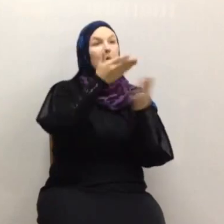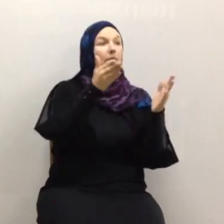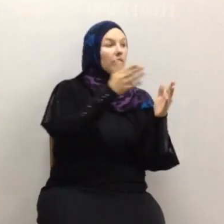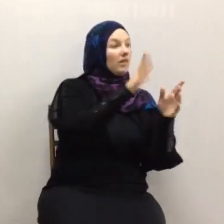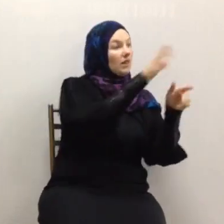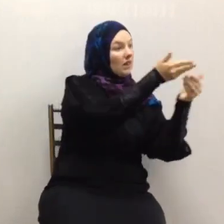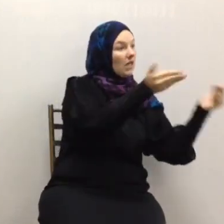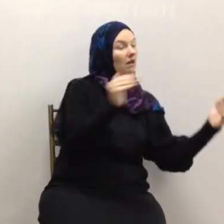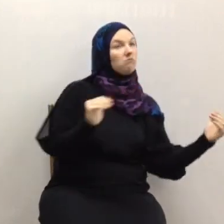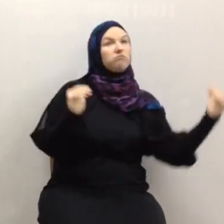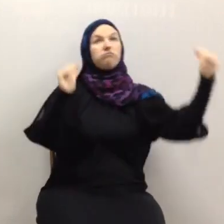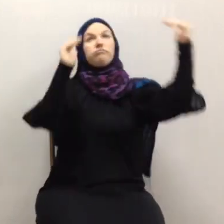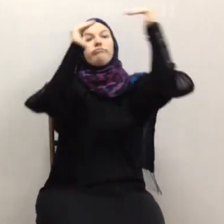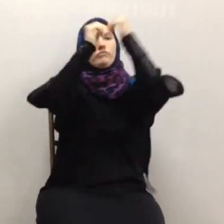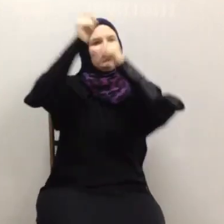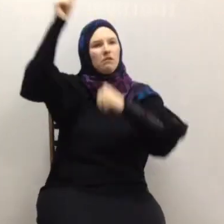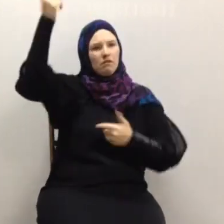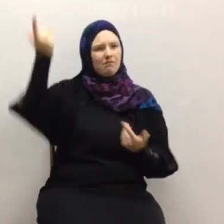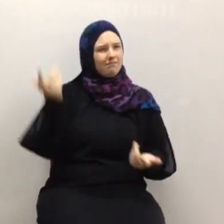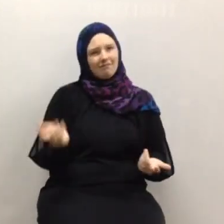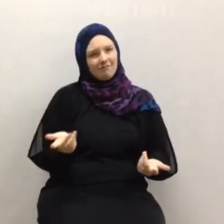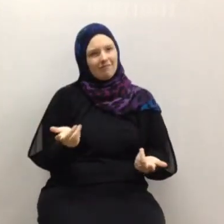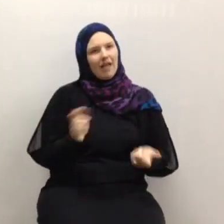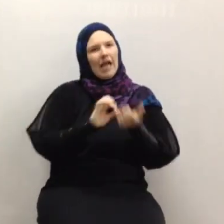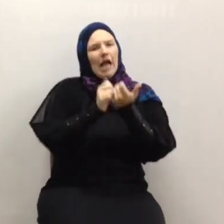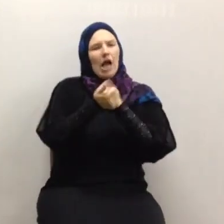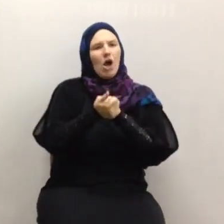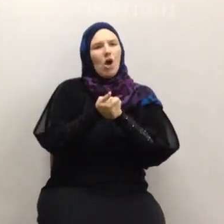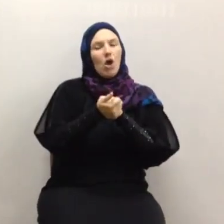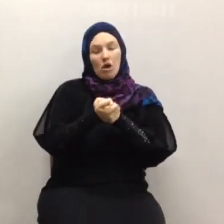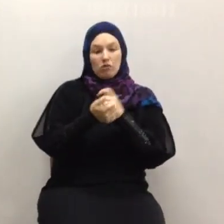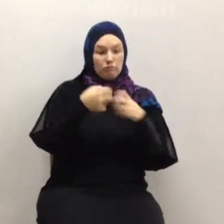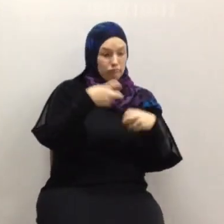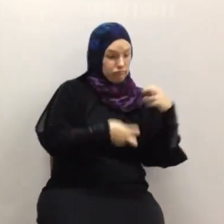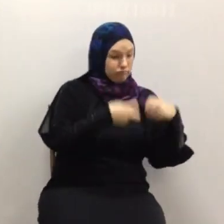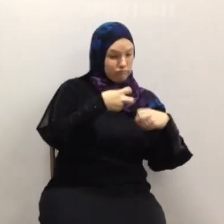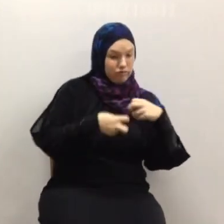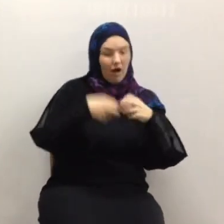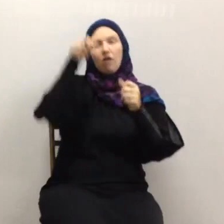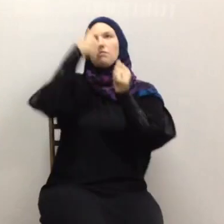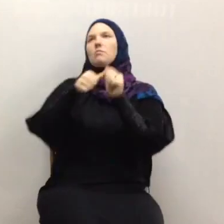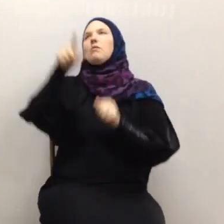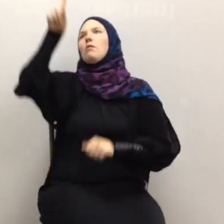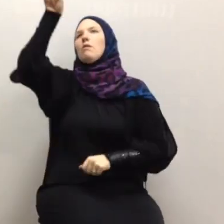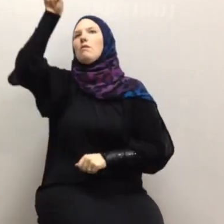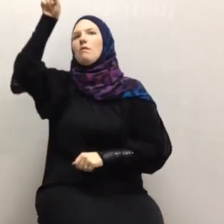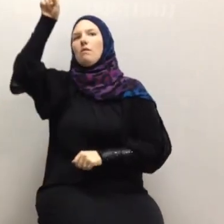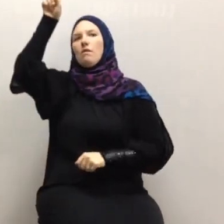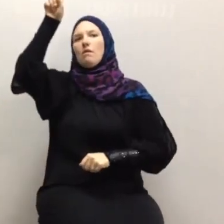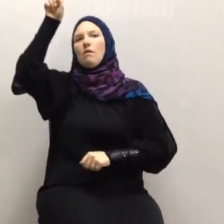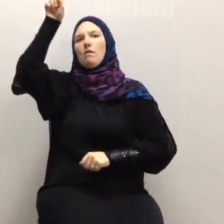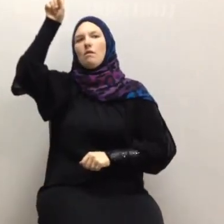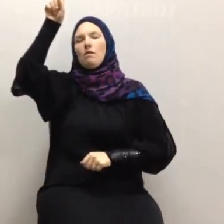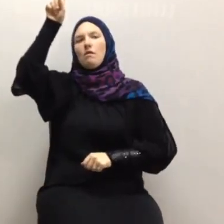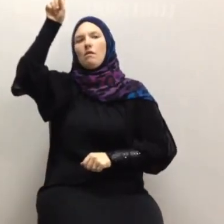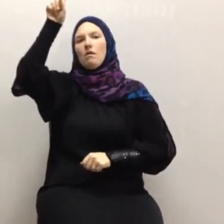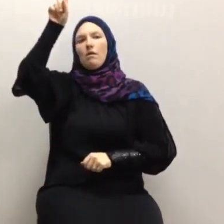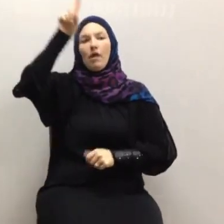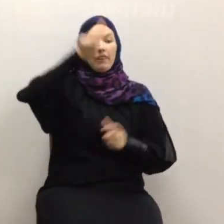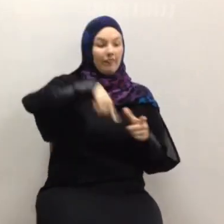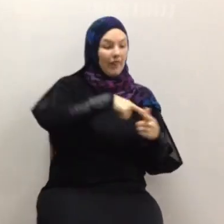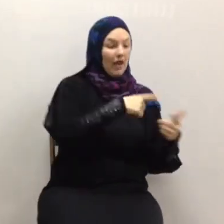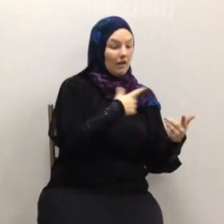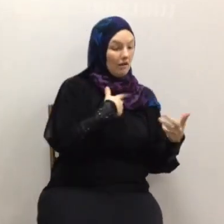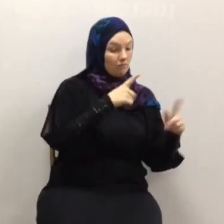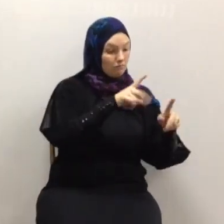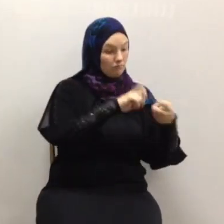Allah only when they are in trouble? And when He puts them in trouble to ask Him, they